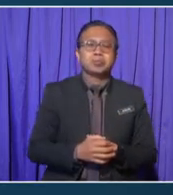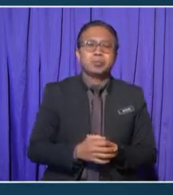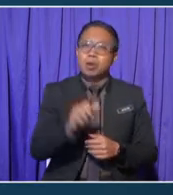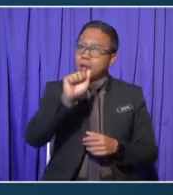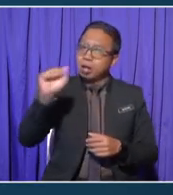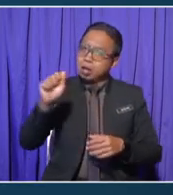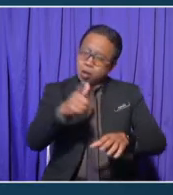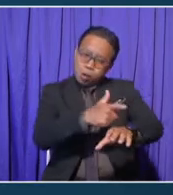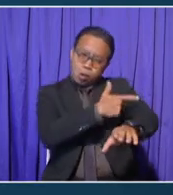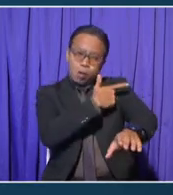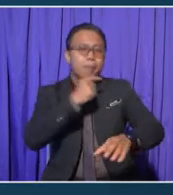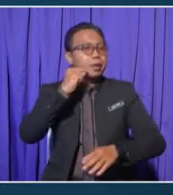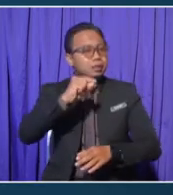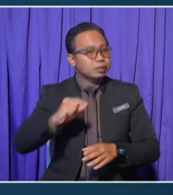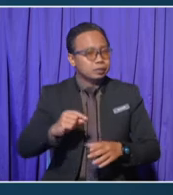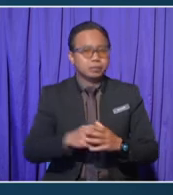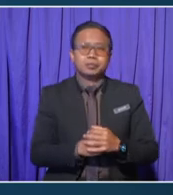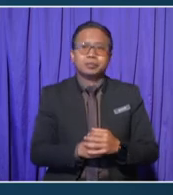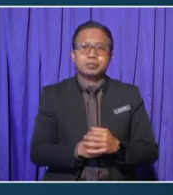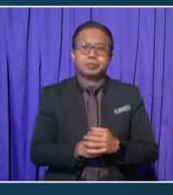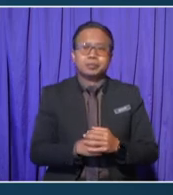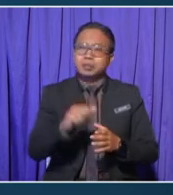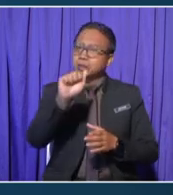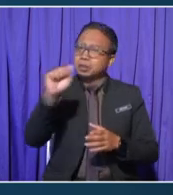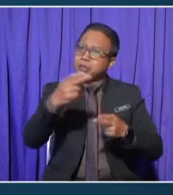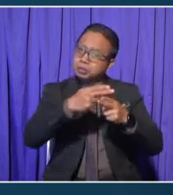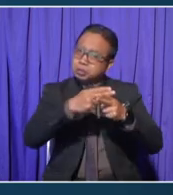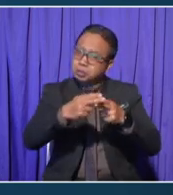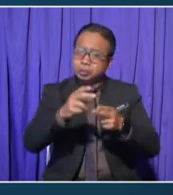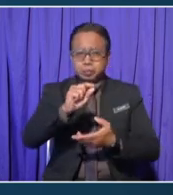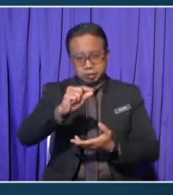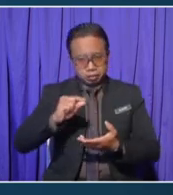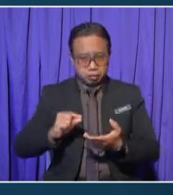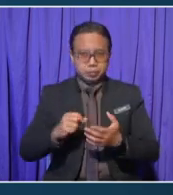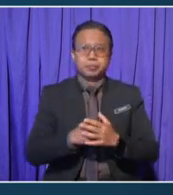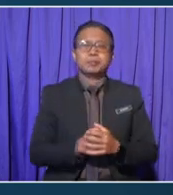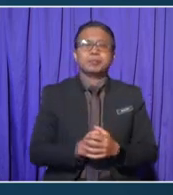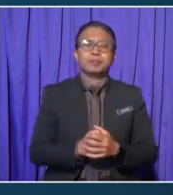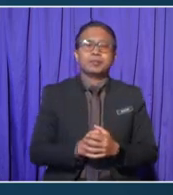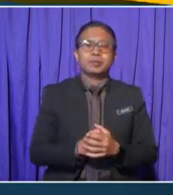A long pencil, a short pencil.